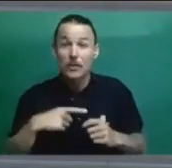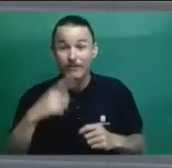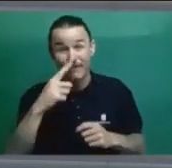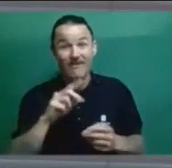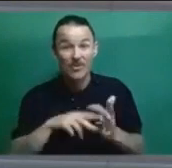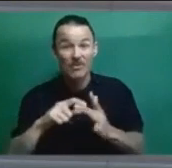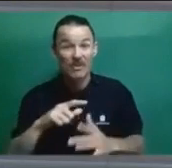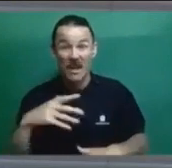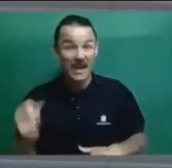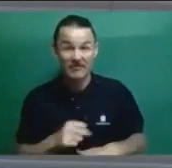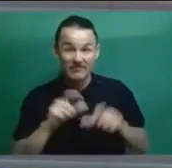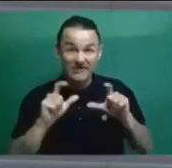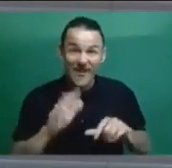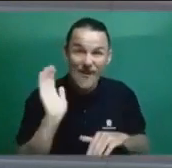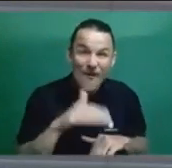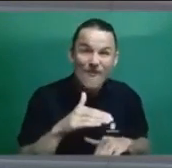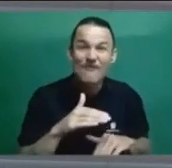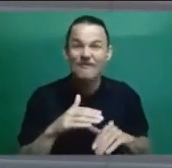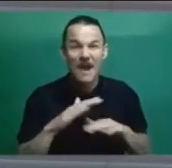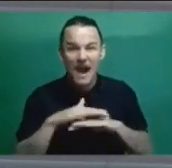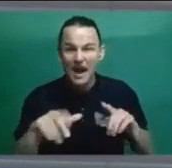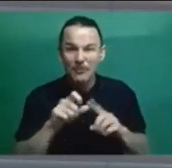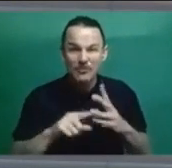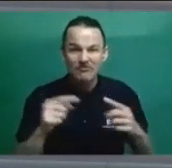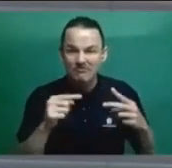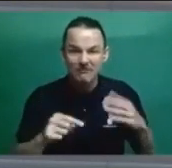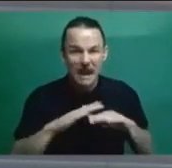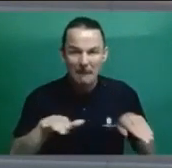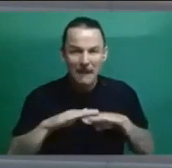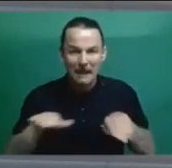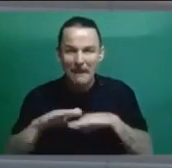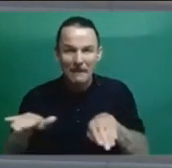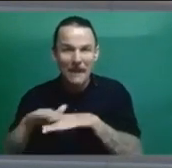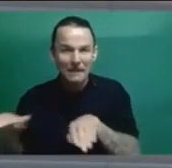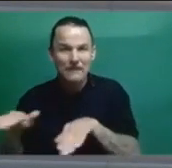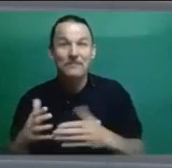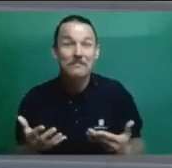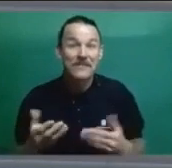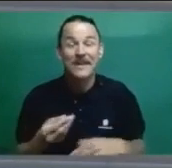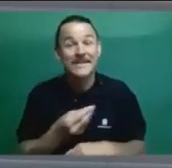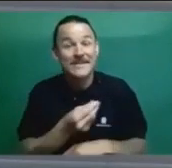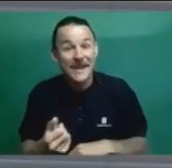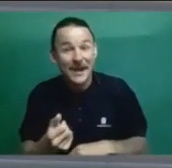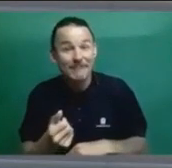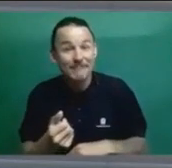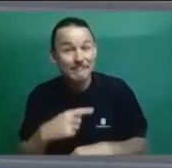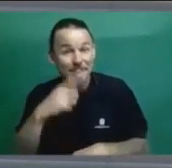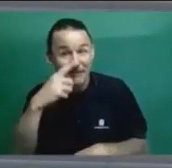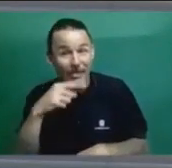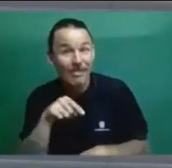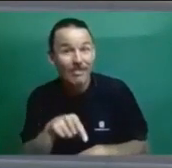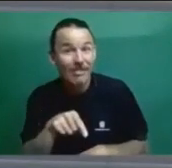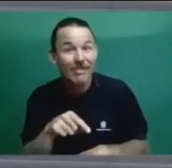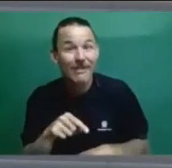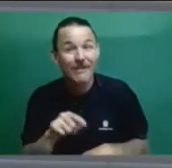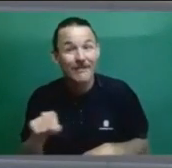have been certain groups that like the things that are banned, they would like them to remain banned.